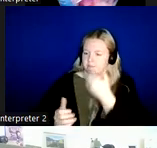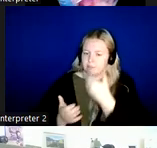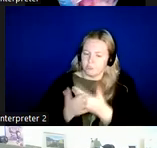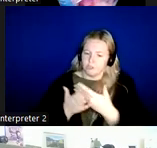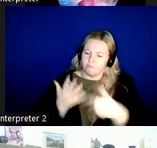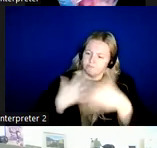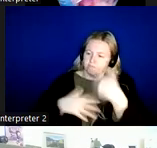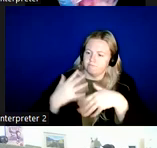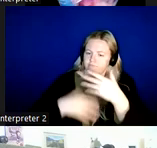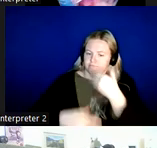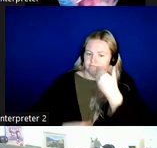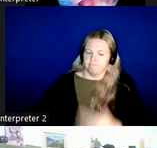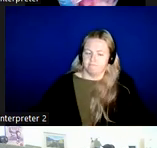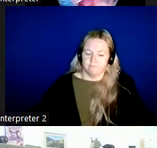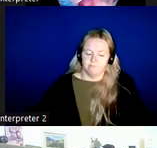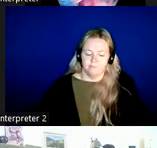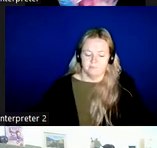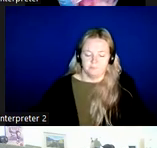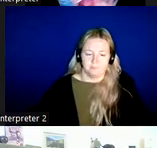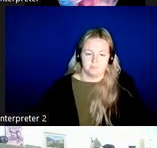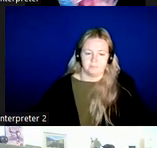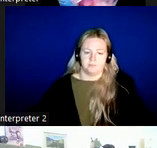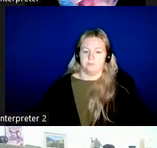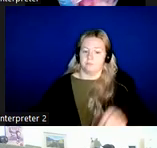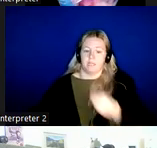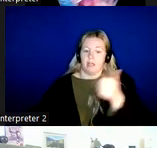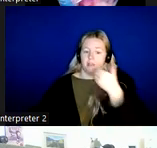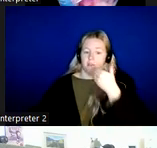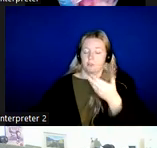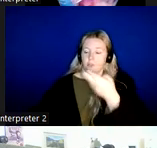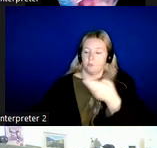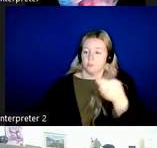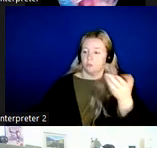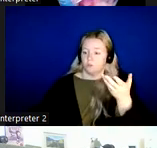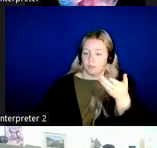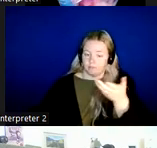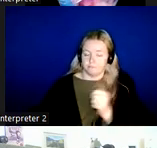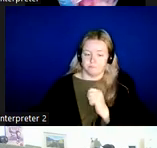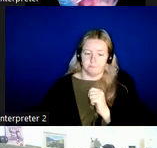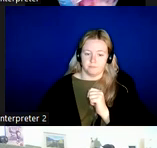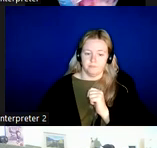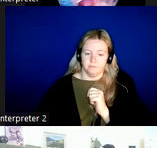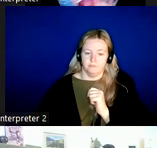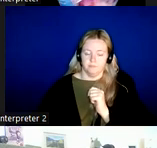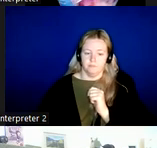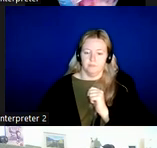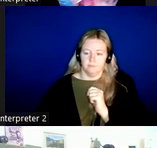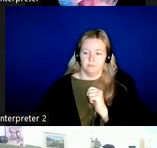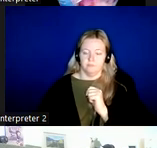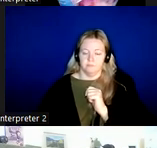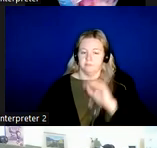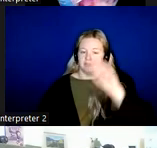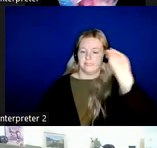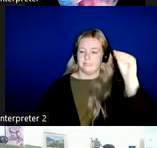other. Another great resource that we have in our branches is the Sun